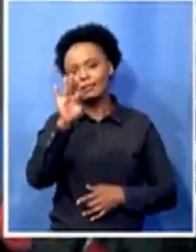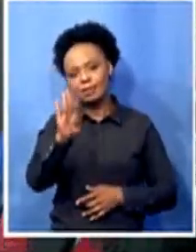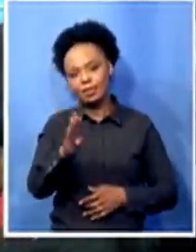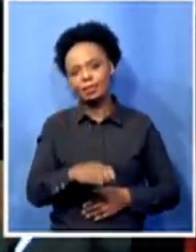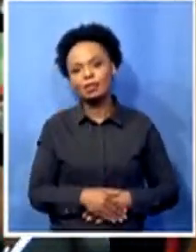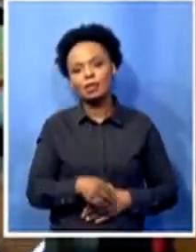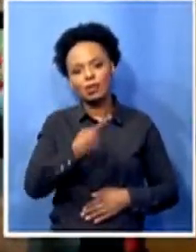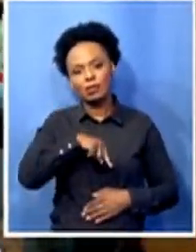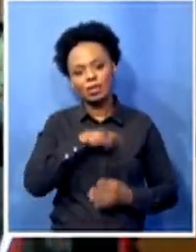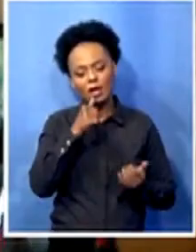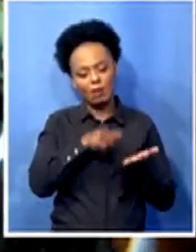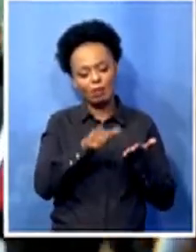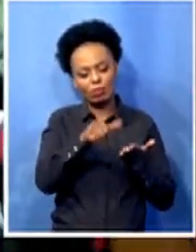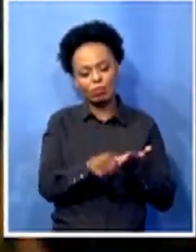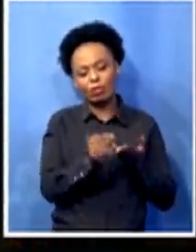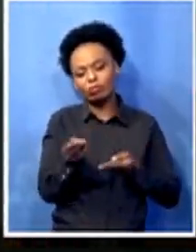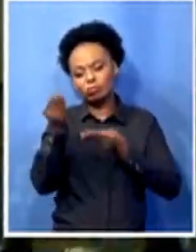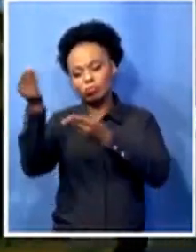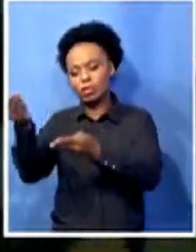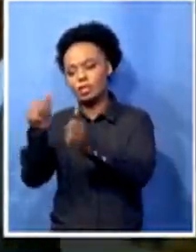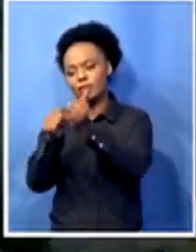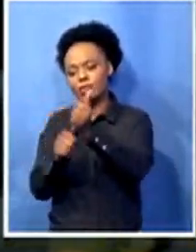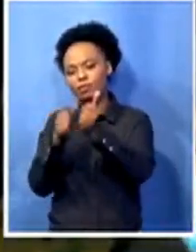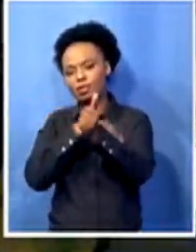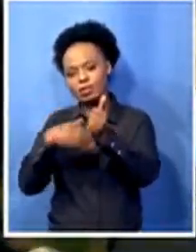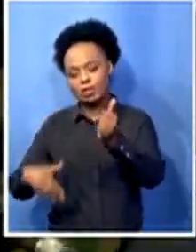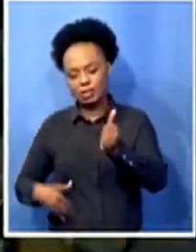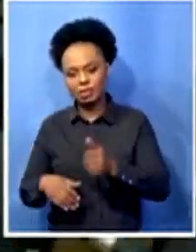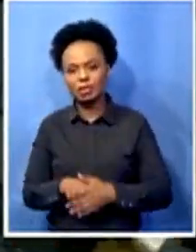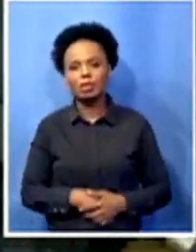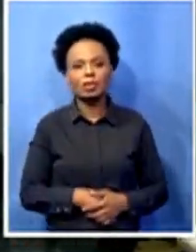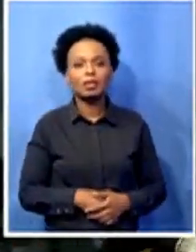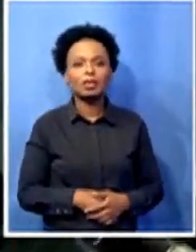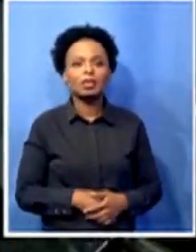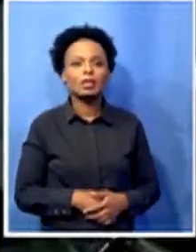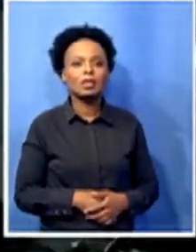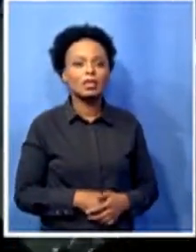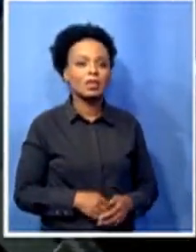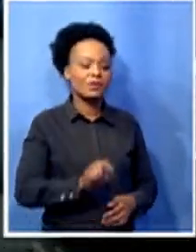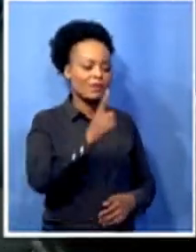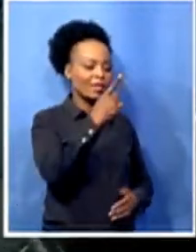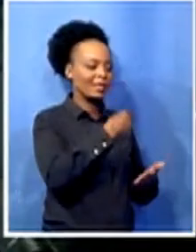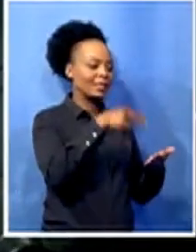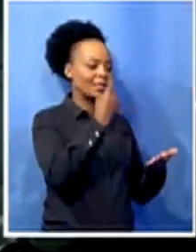President. You must first sign yourself. Then I'll sign.